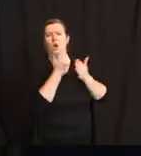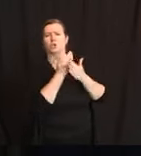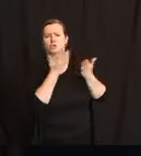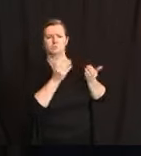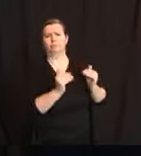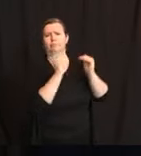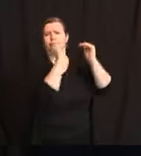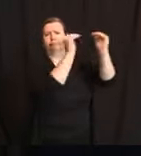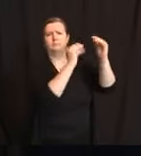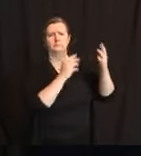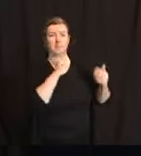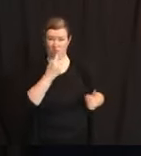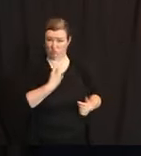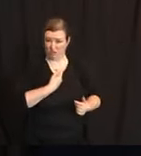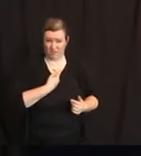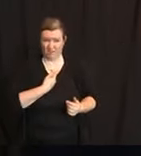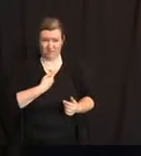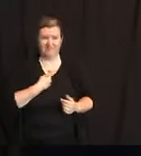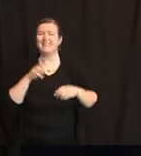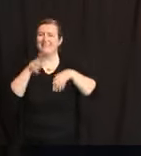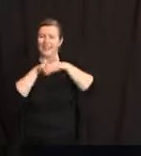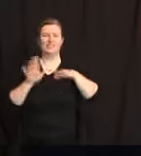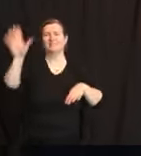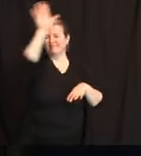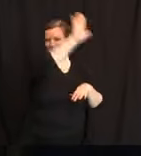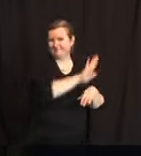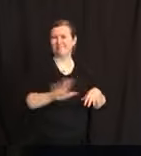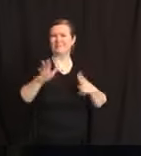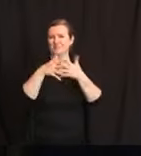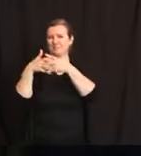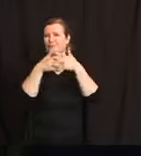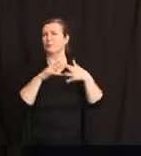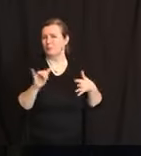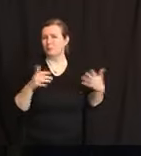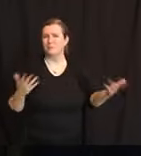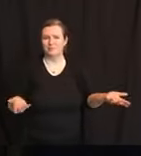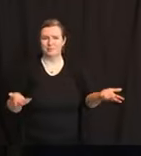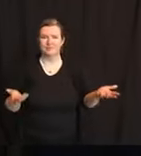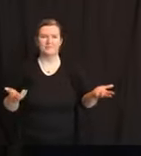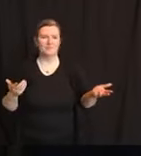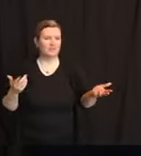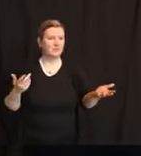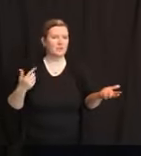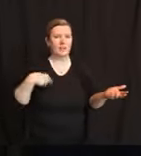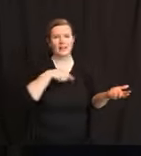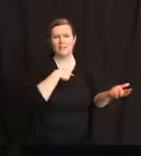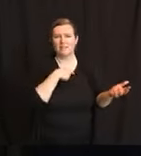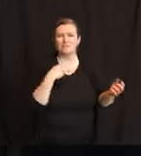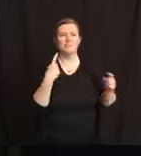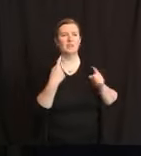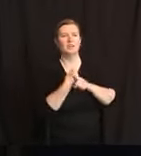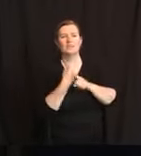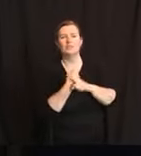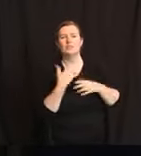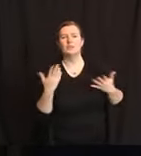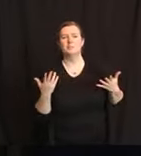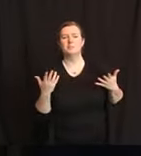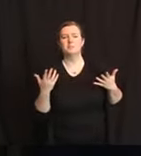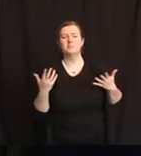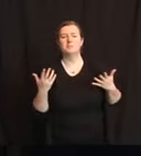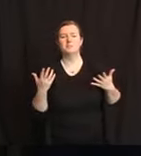group called NASWA, the National Association of State Workforce Agencies, that has a regular group about